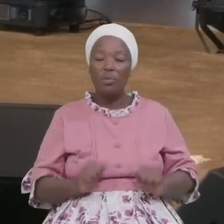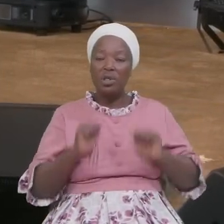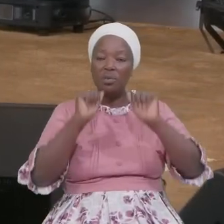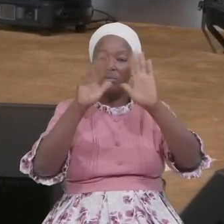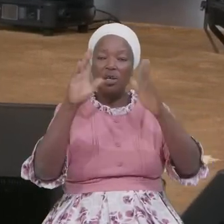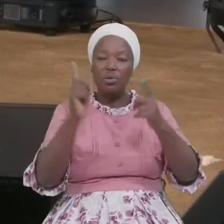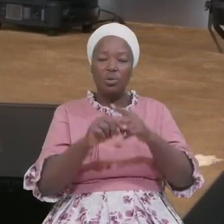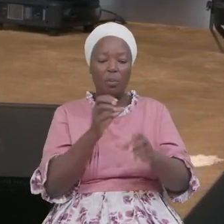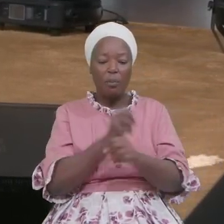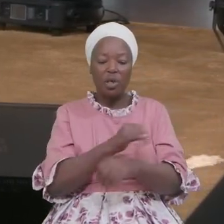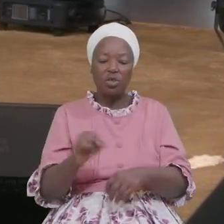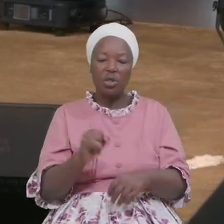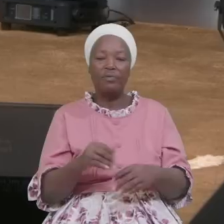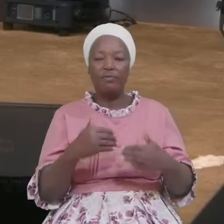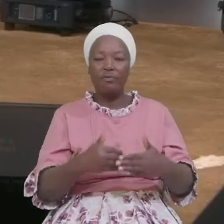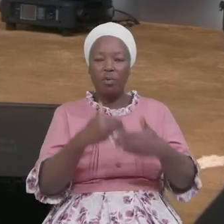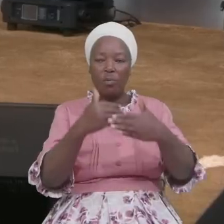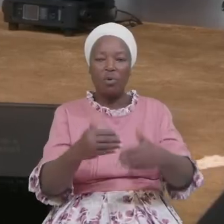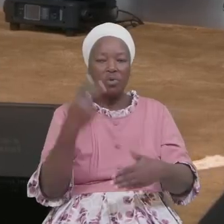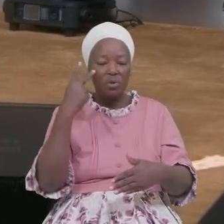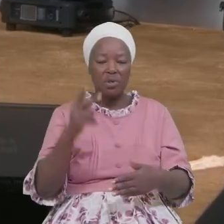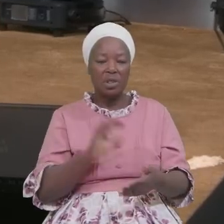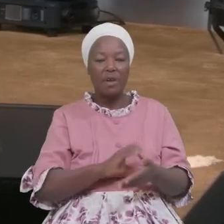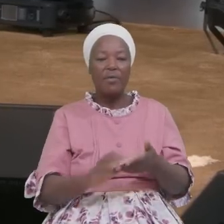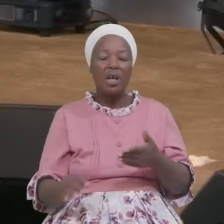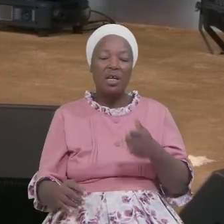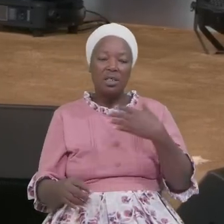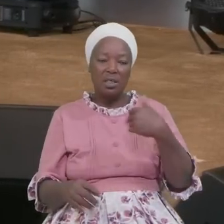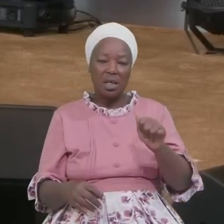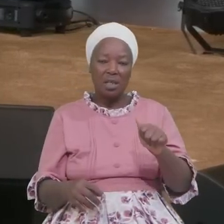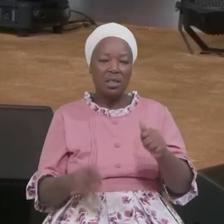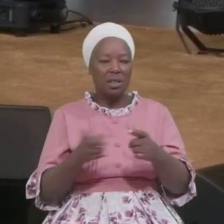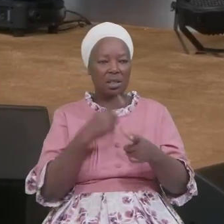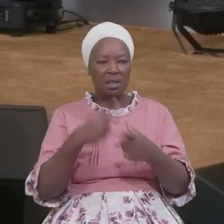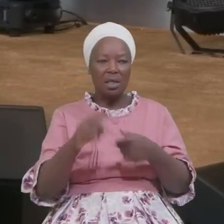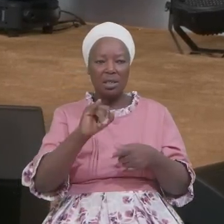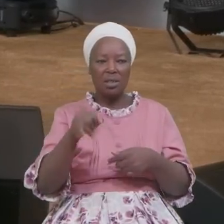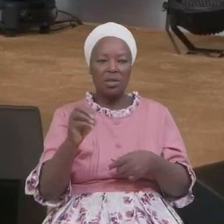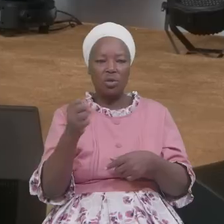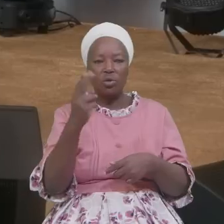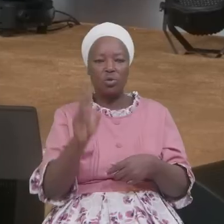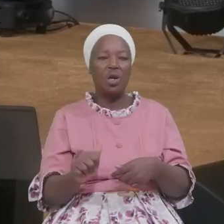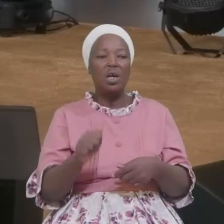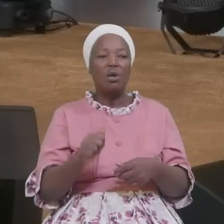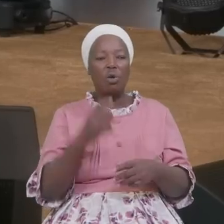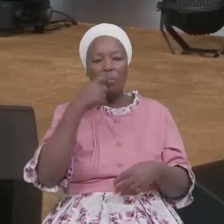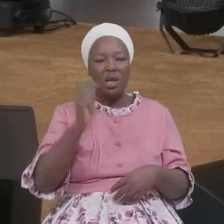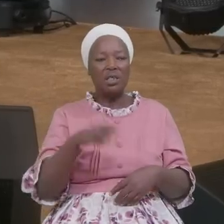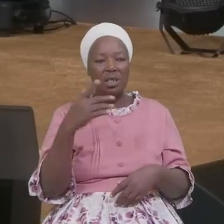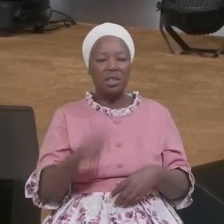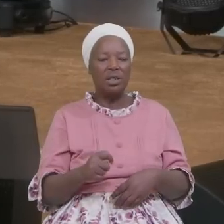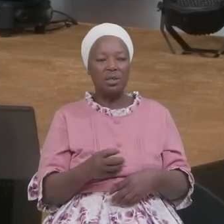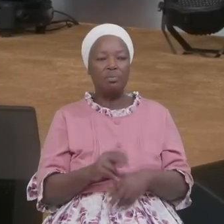to marching forward. We're looking at verse 10. Then Joshua commanded the officers of the people,